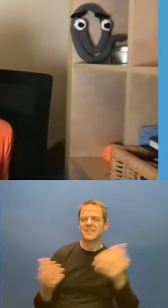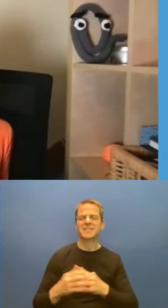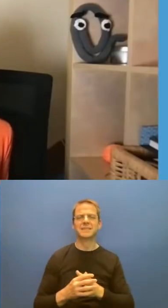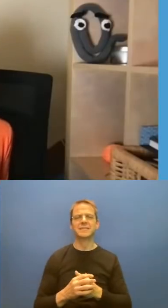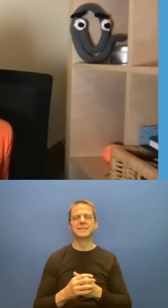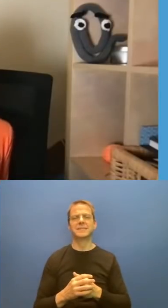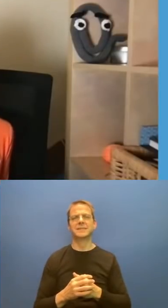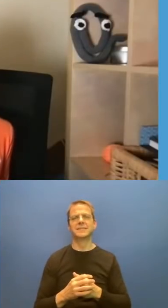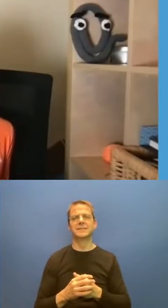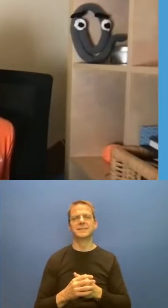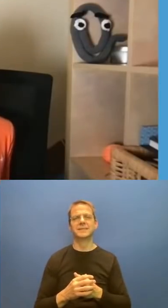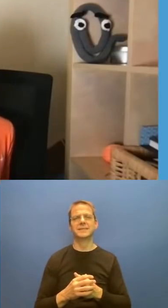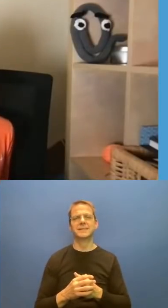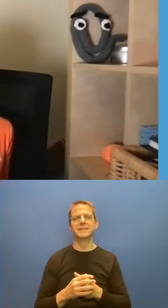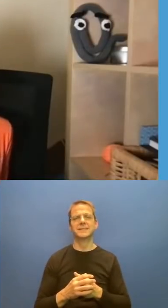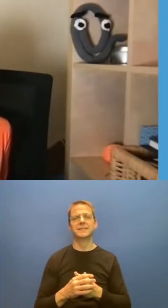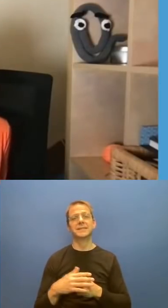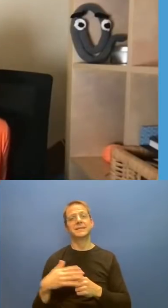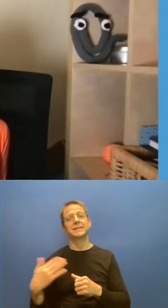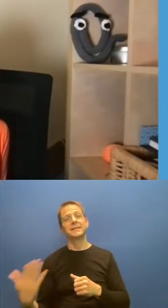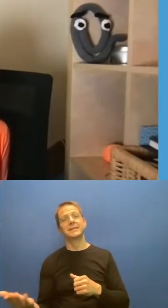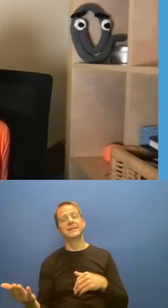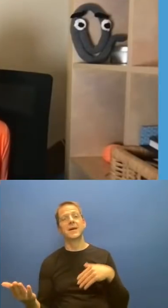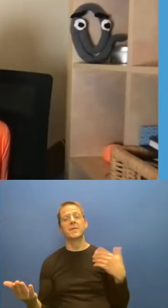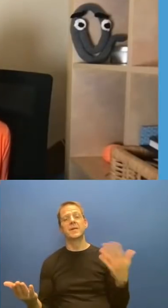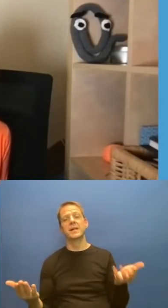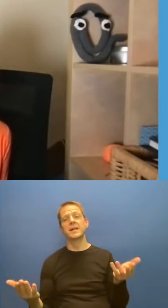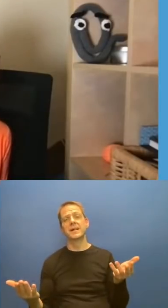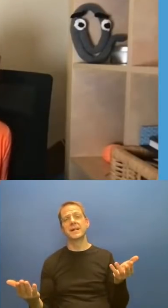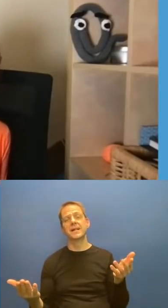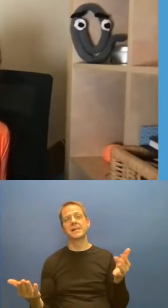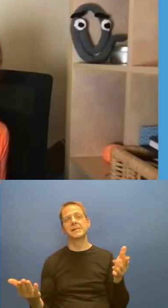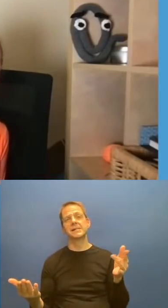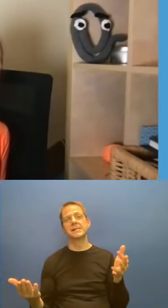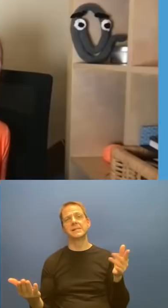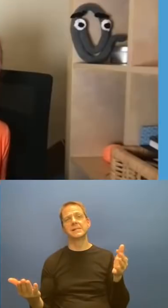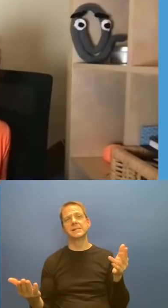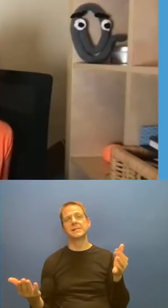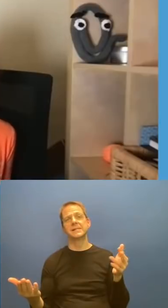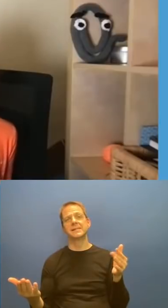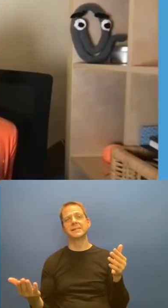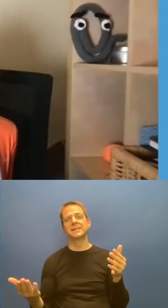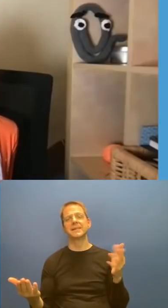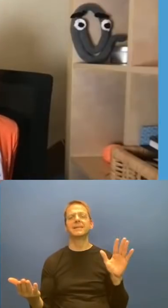not to panic because it's just really short.